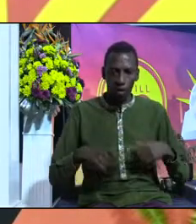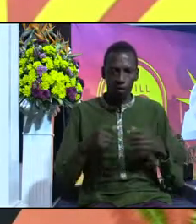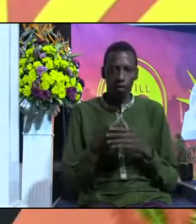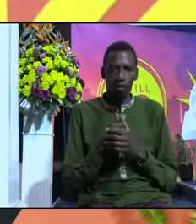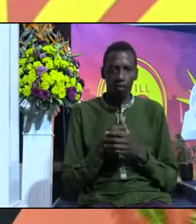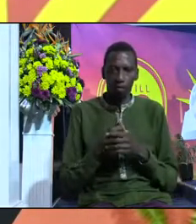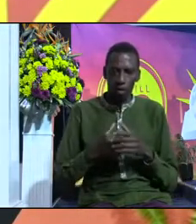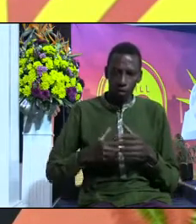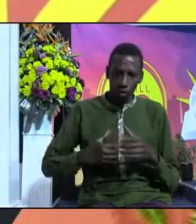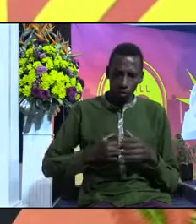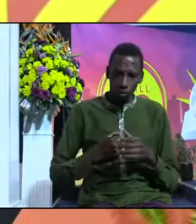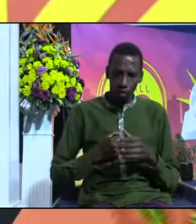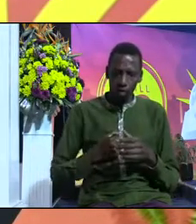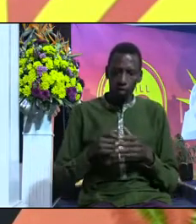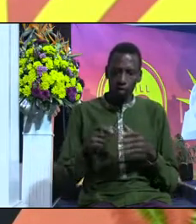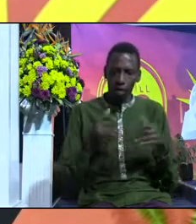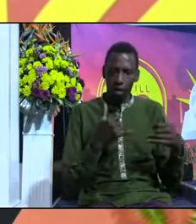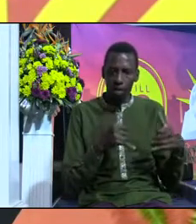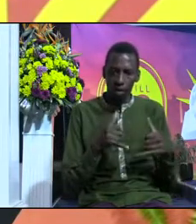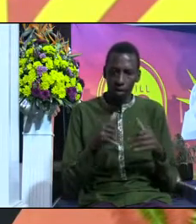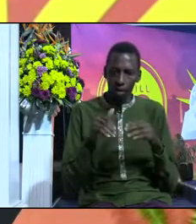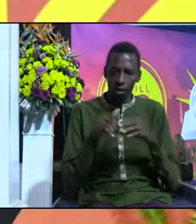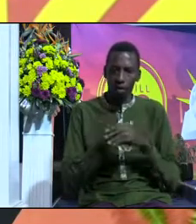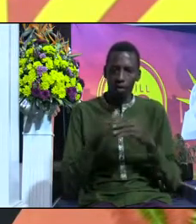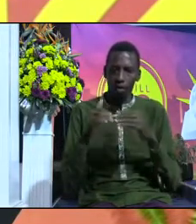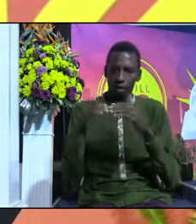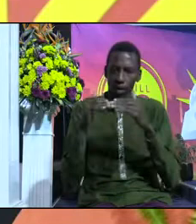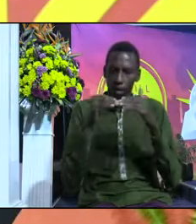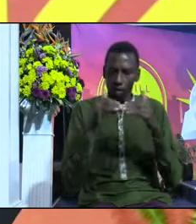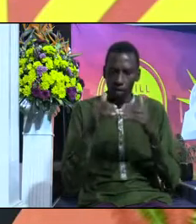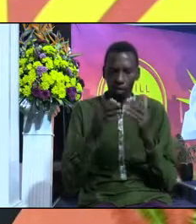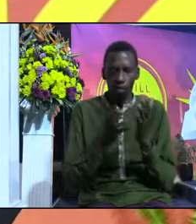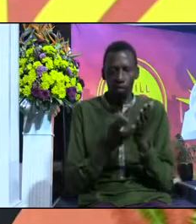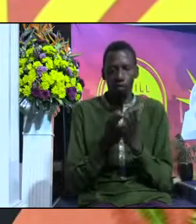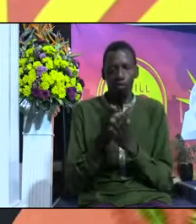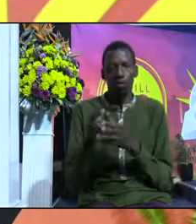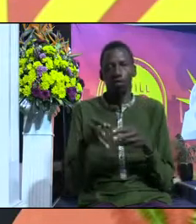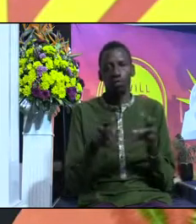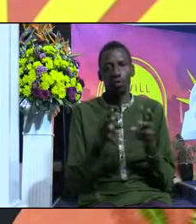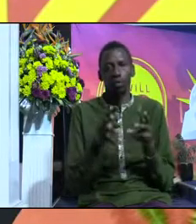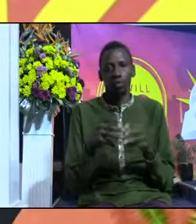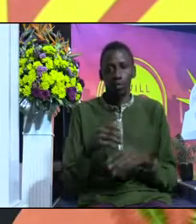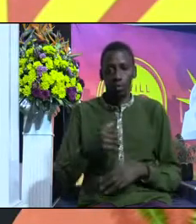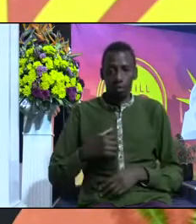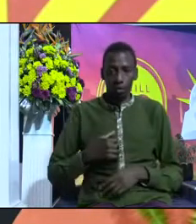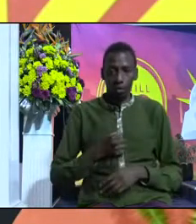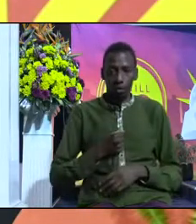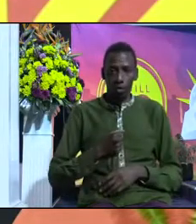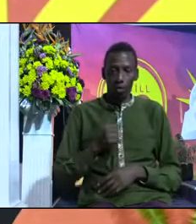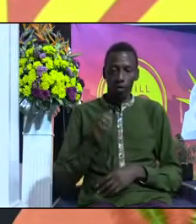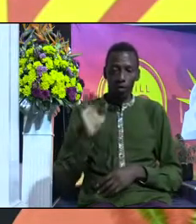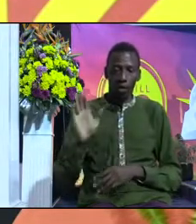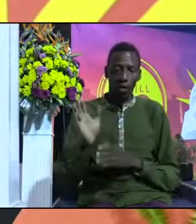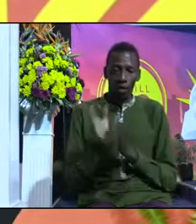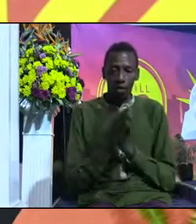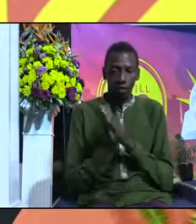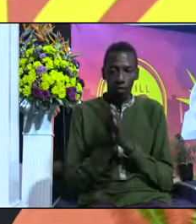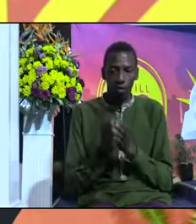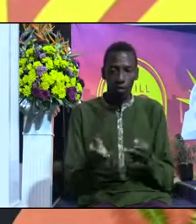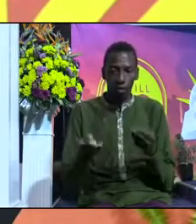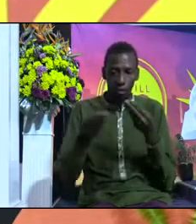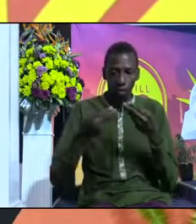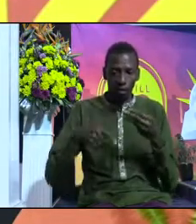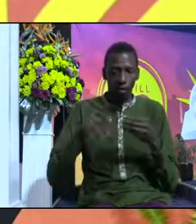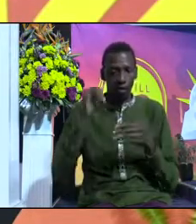played in a fair and honest way. I think Joseph's story gives us some clues tonight. When